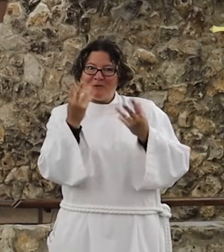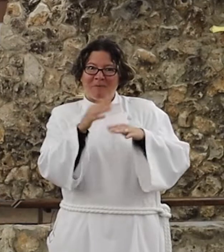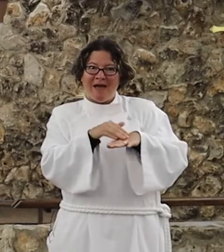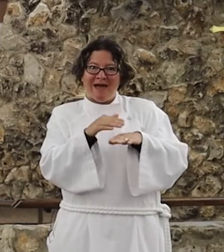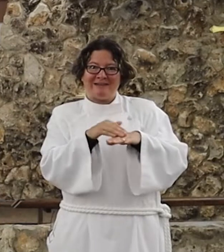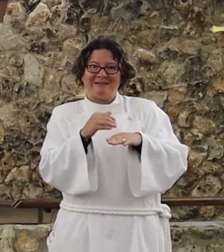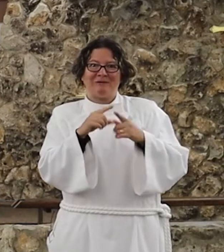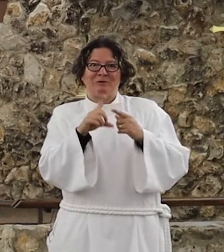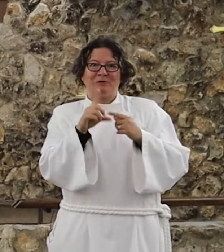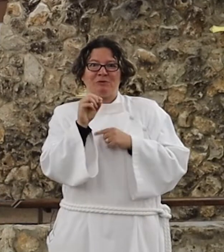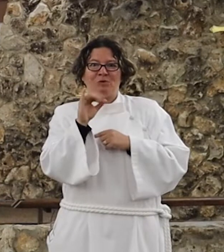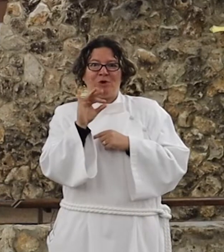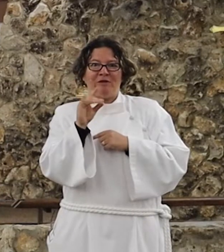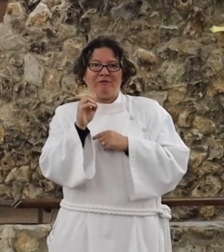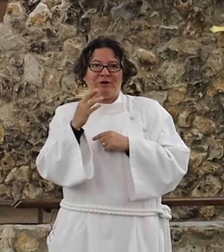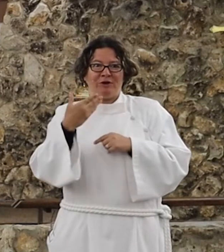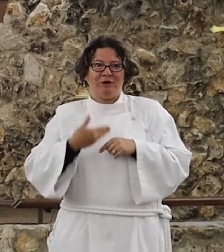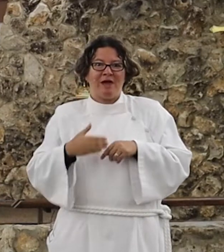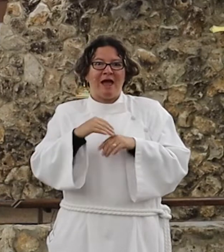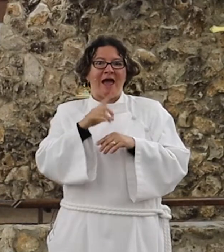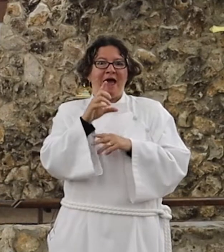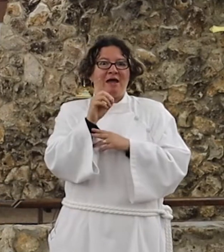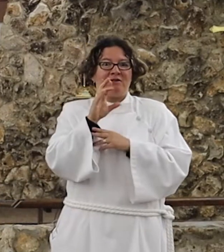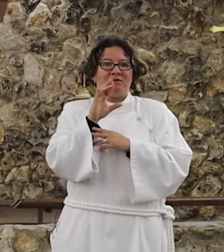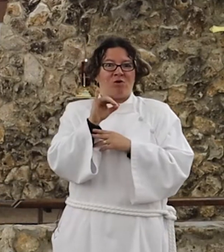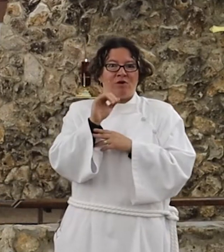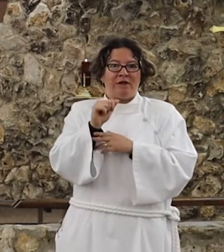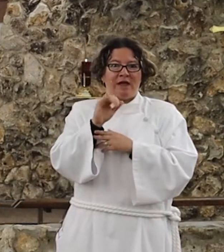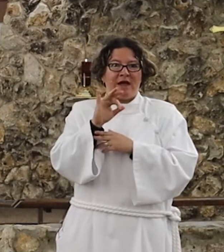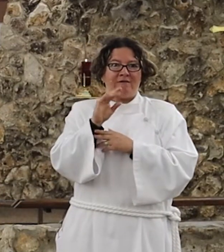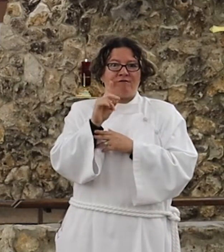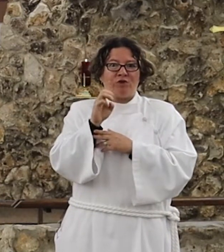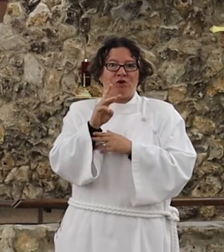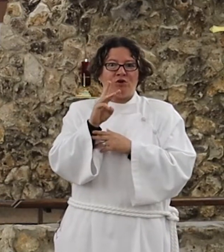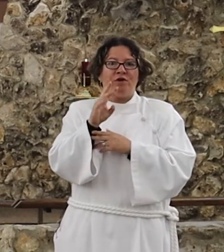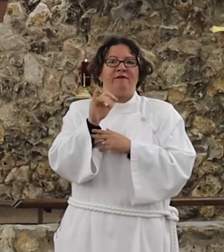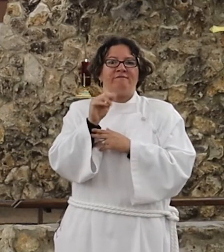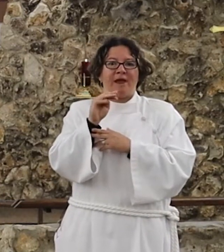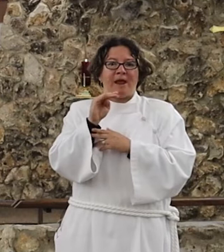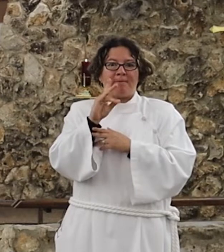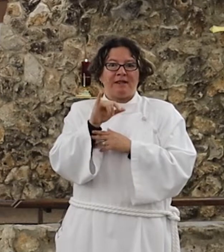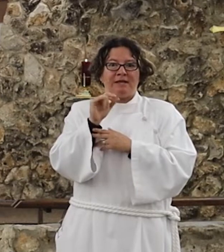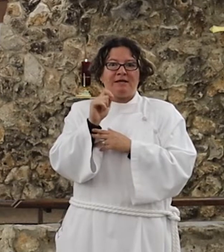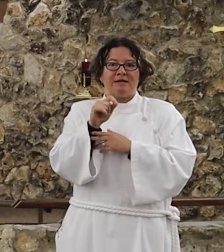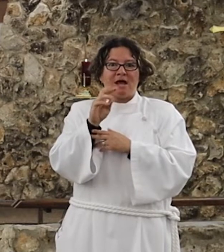your beautiful pets to Lori Fuller at